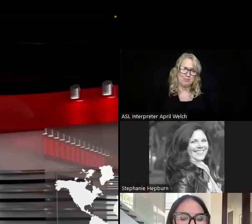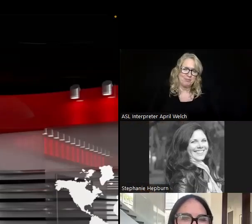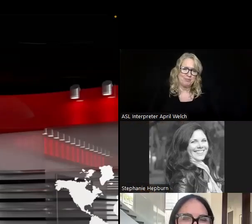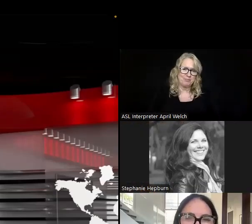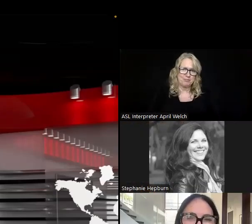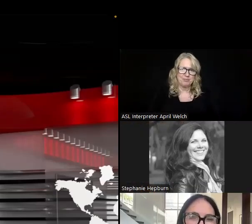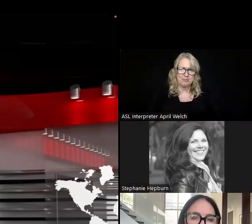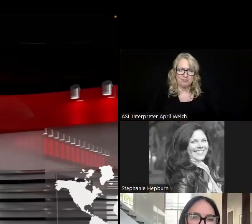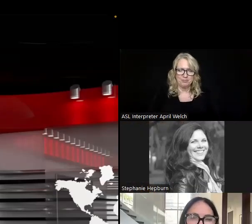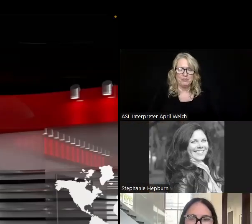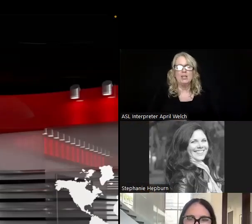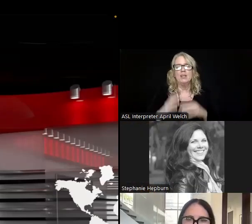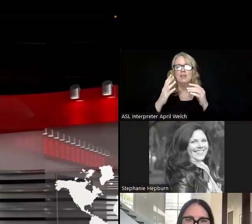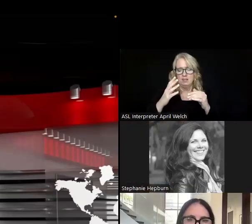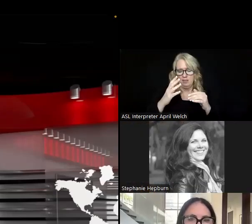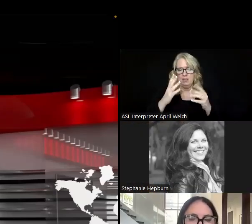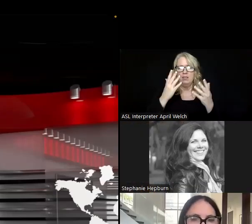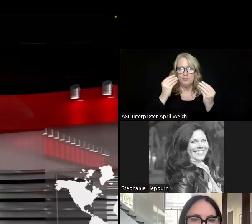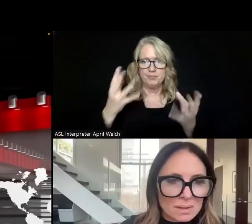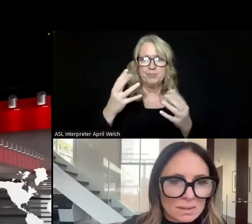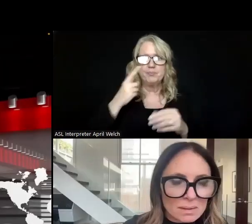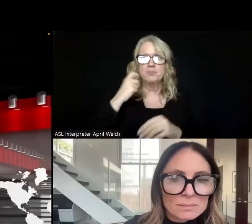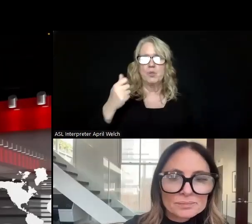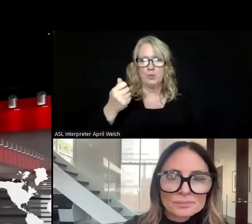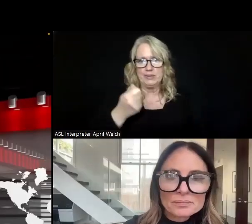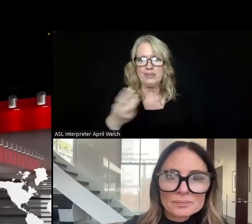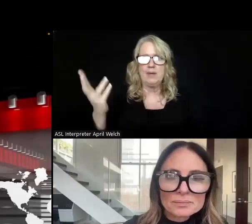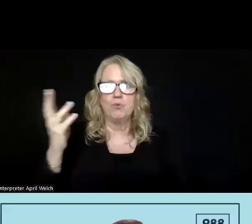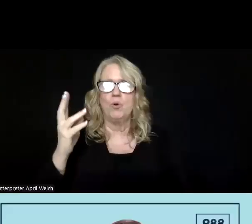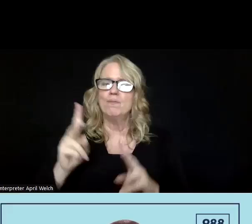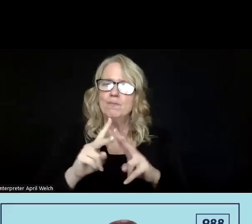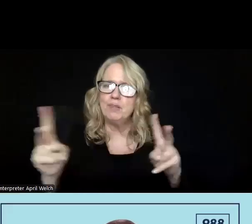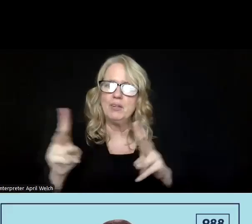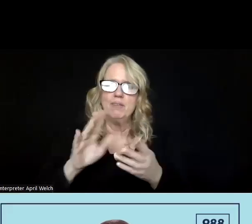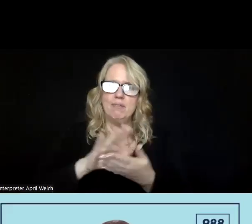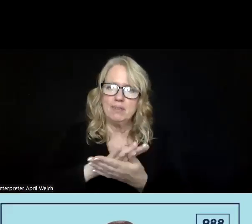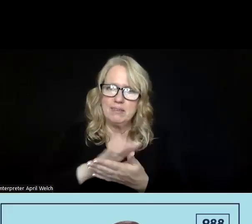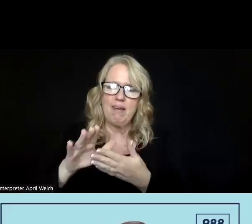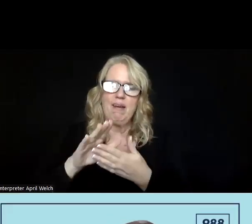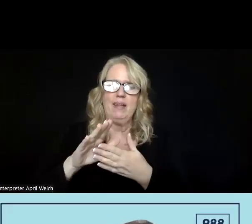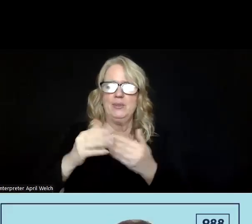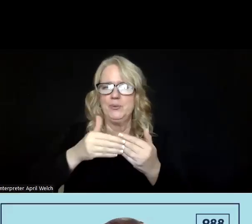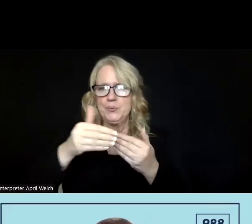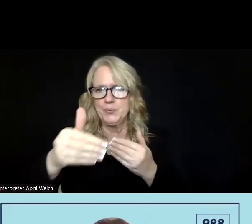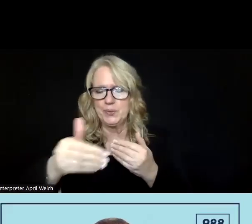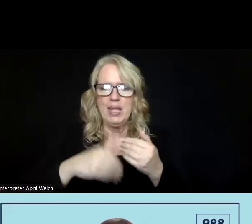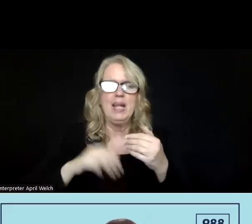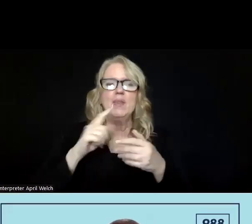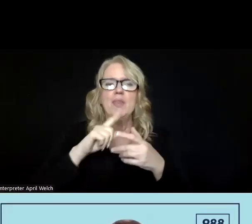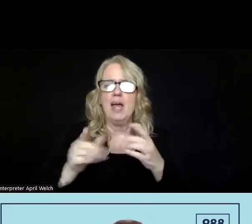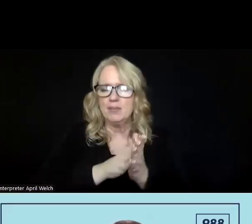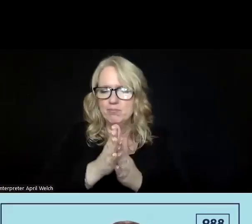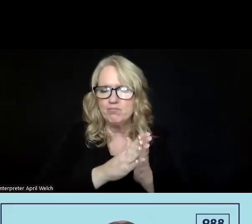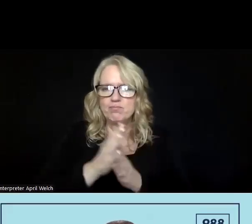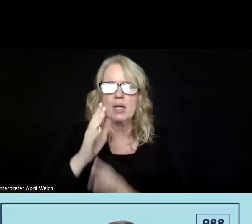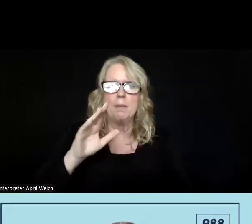I just want to quickly just relate that we have several very nice crisis jams coming up, partnership driving innovations coming up